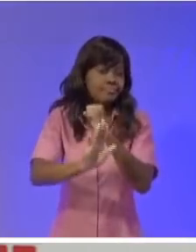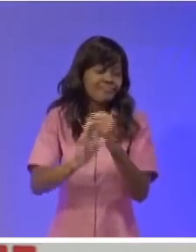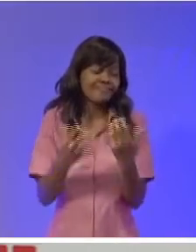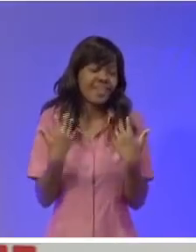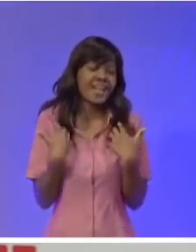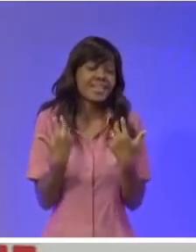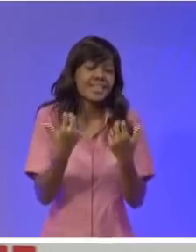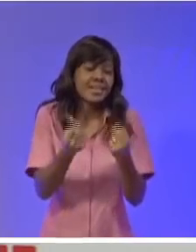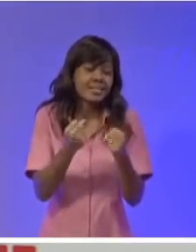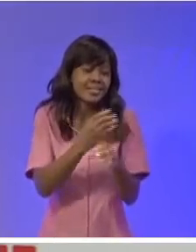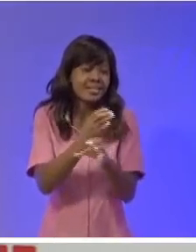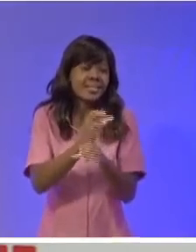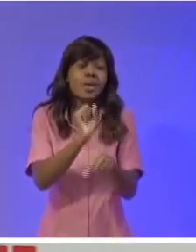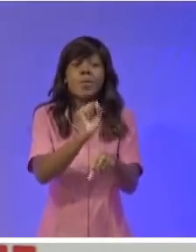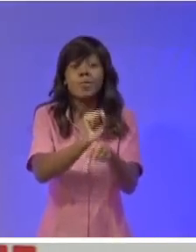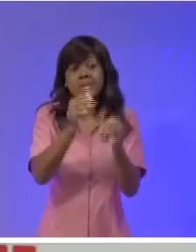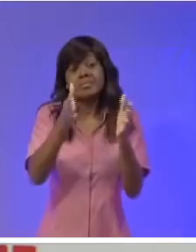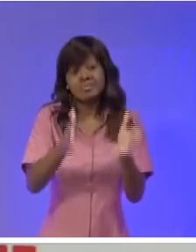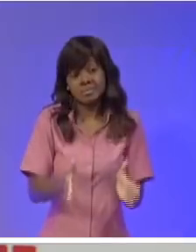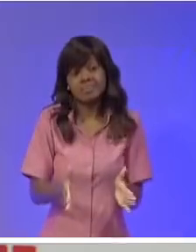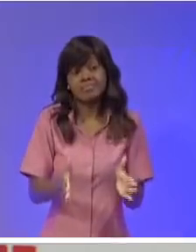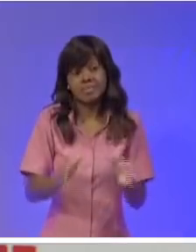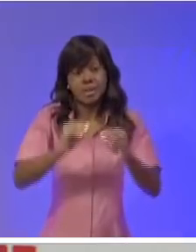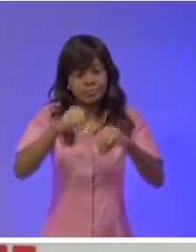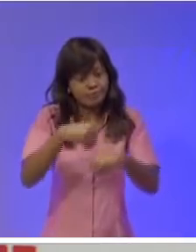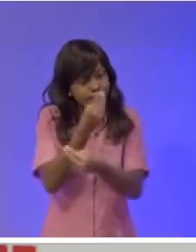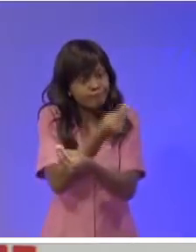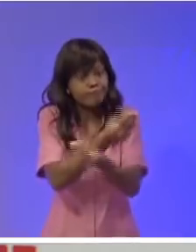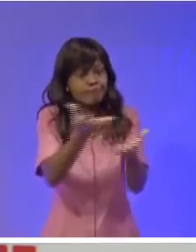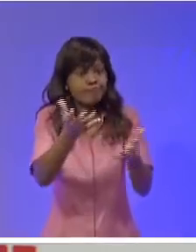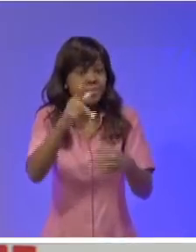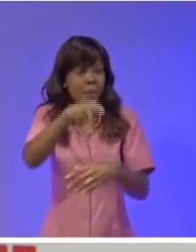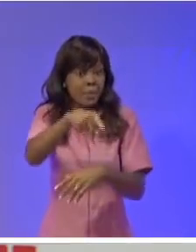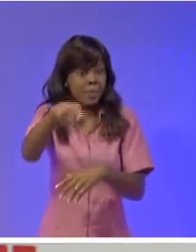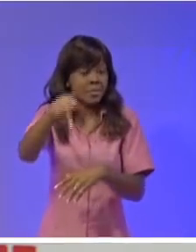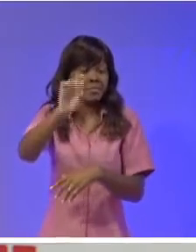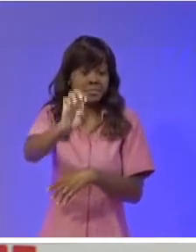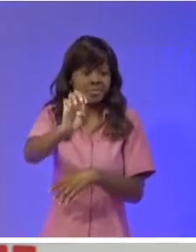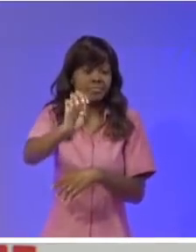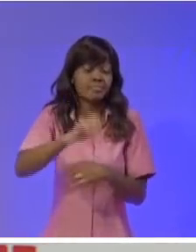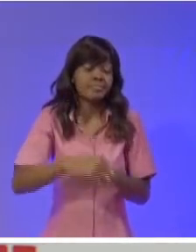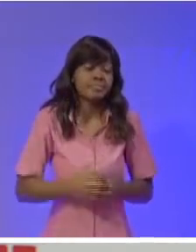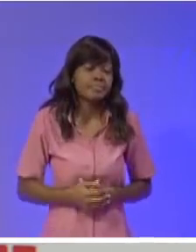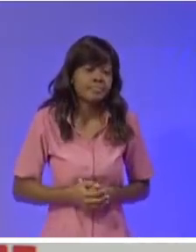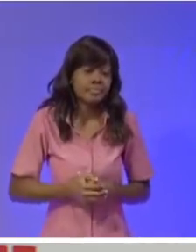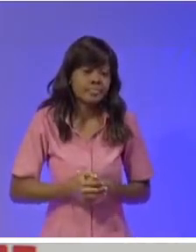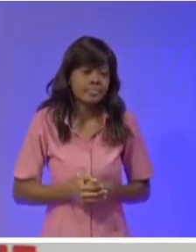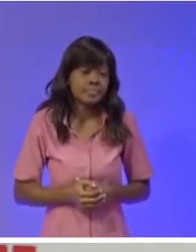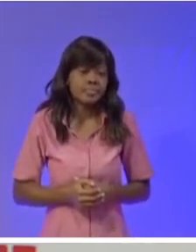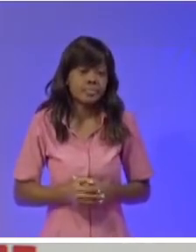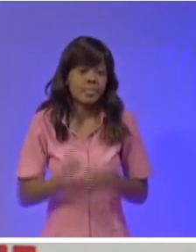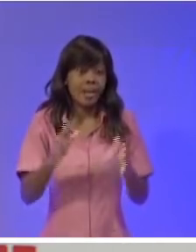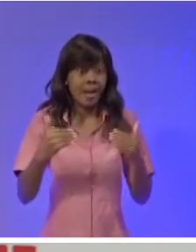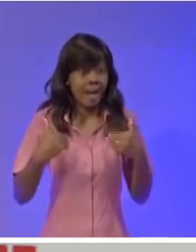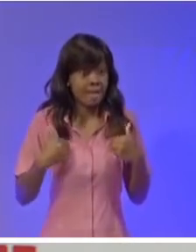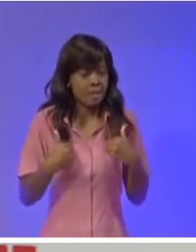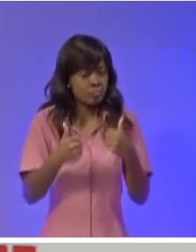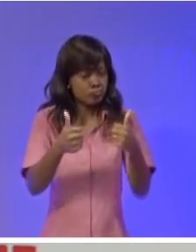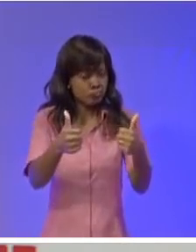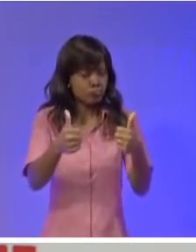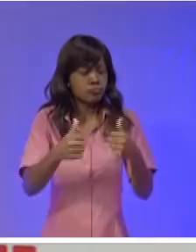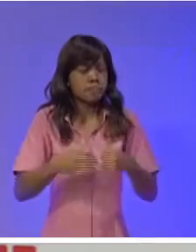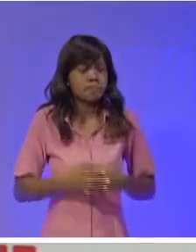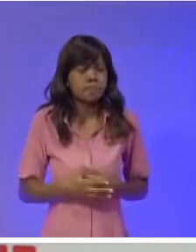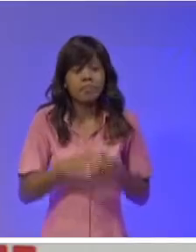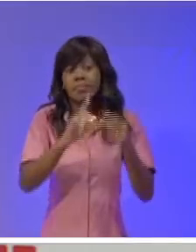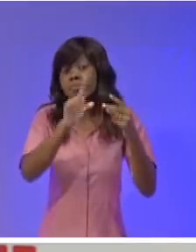Trinidad and Tobago is one of the few countries in the world that never ran out of high-quality, appropriate PPE. 2, we